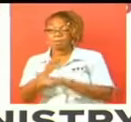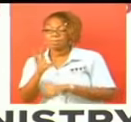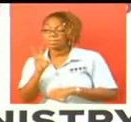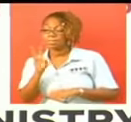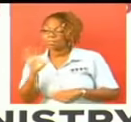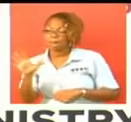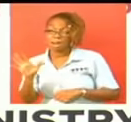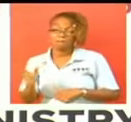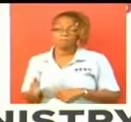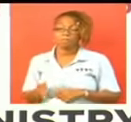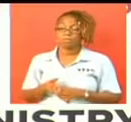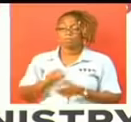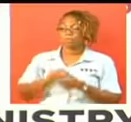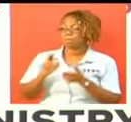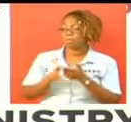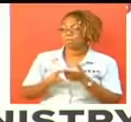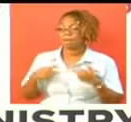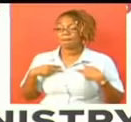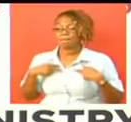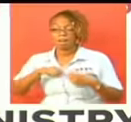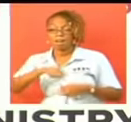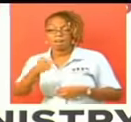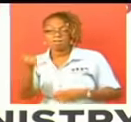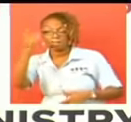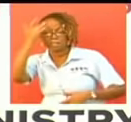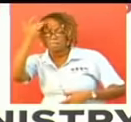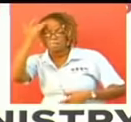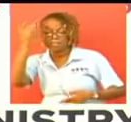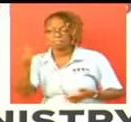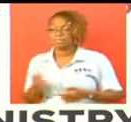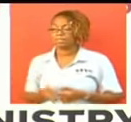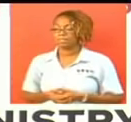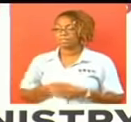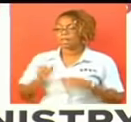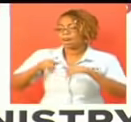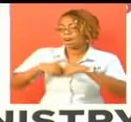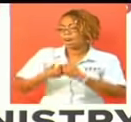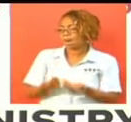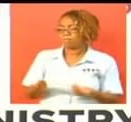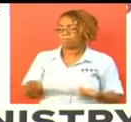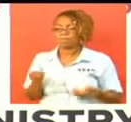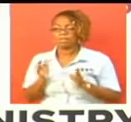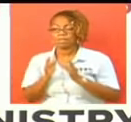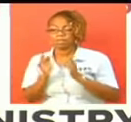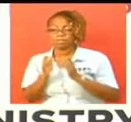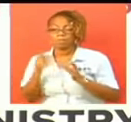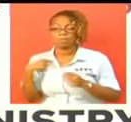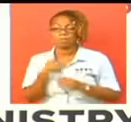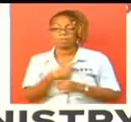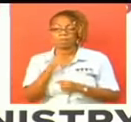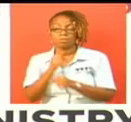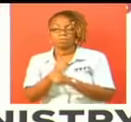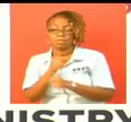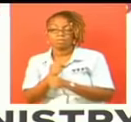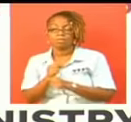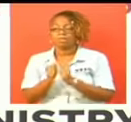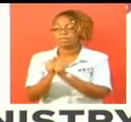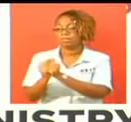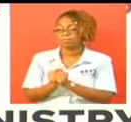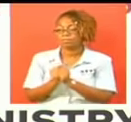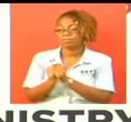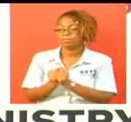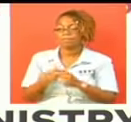to work in tandem with those groups, and we will continue to work in tandem with the health system to identify